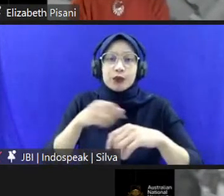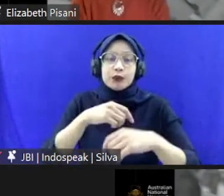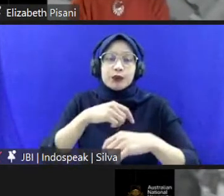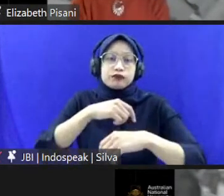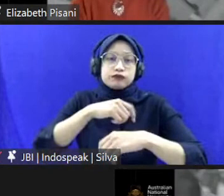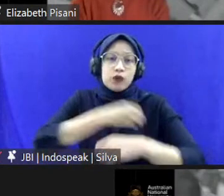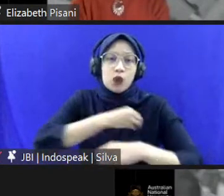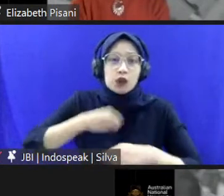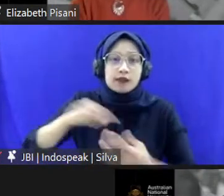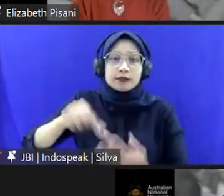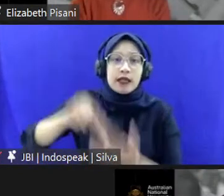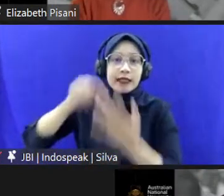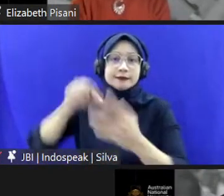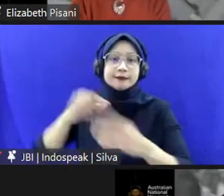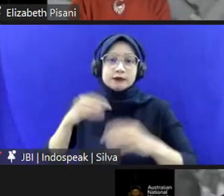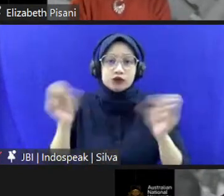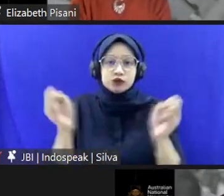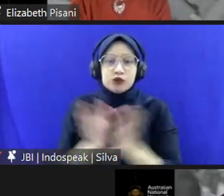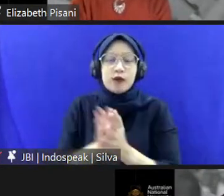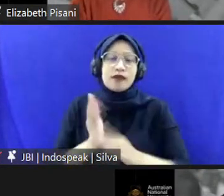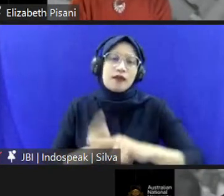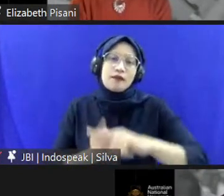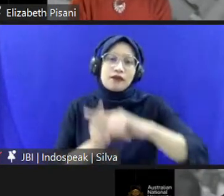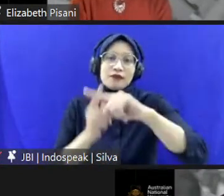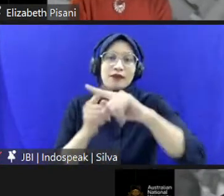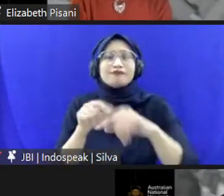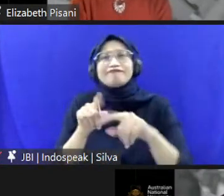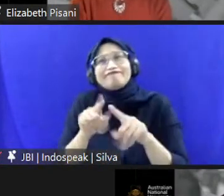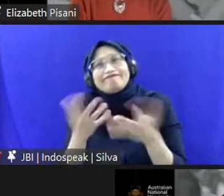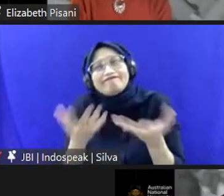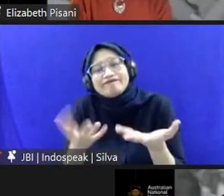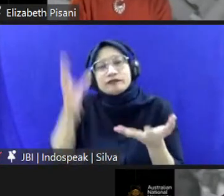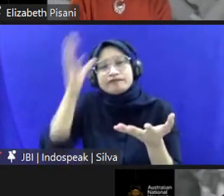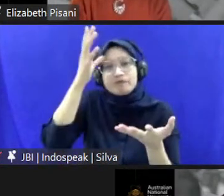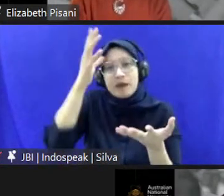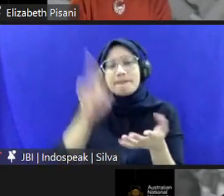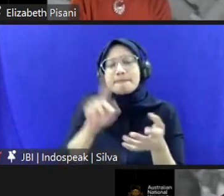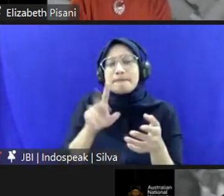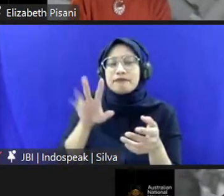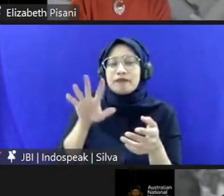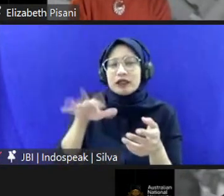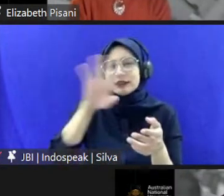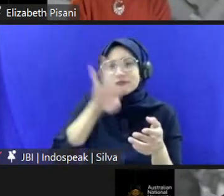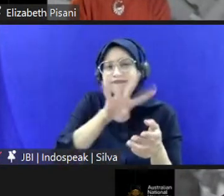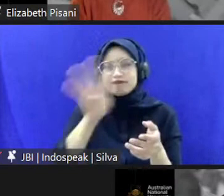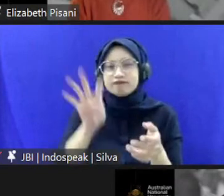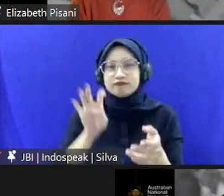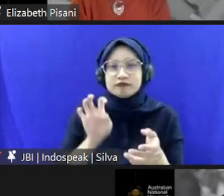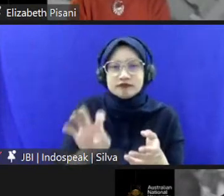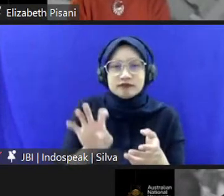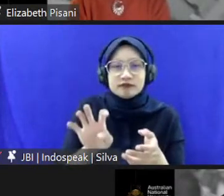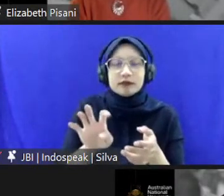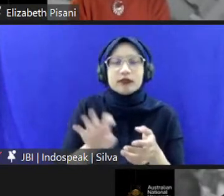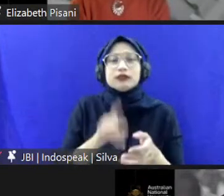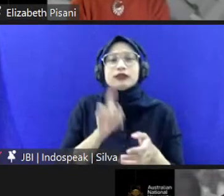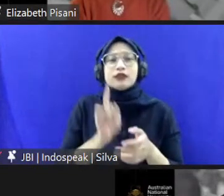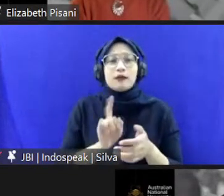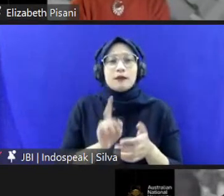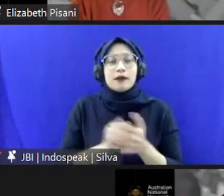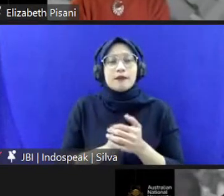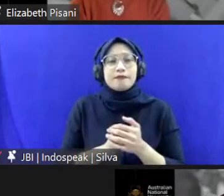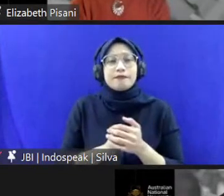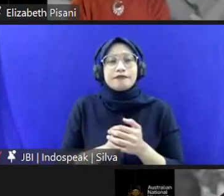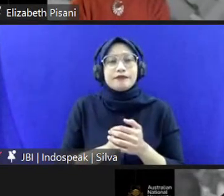still a big question mark, because only around 24 out